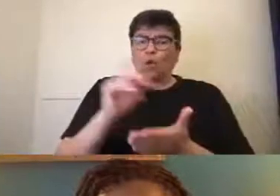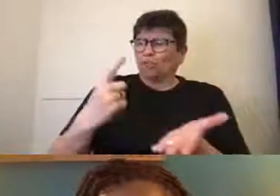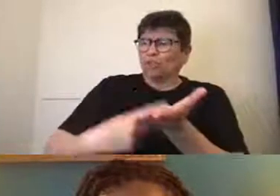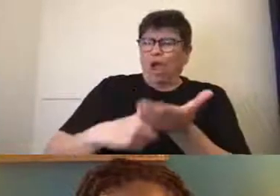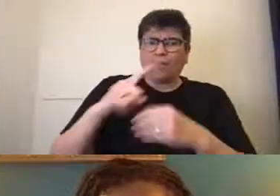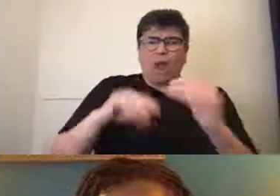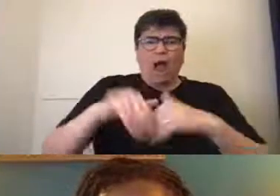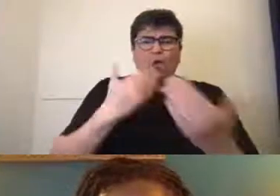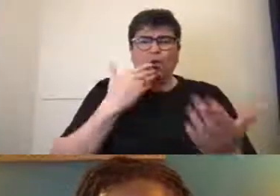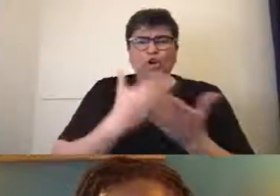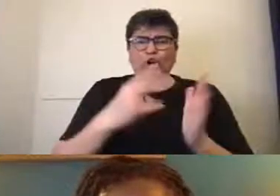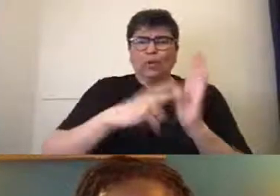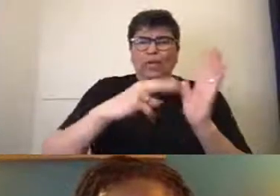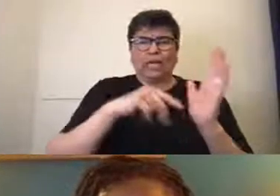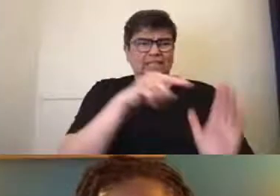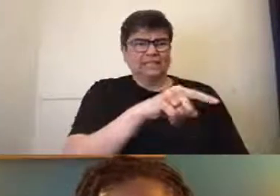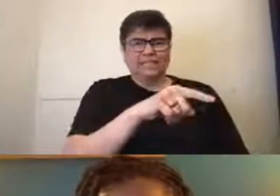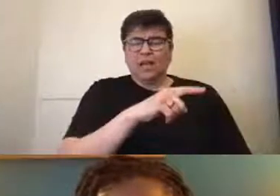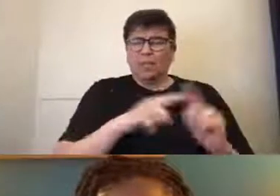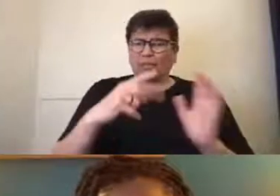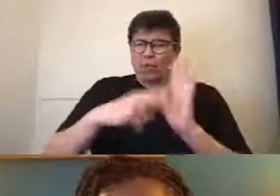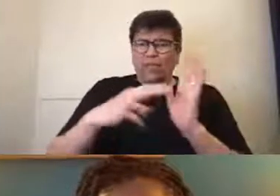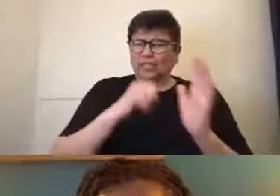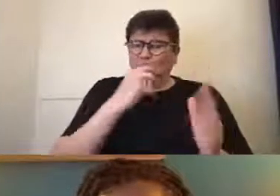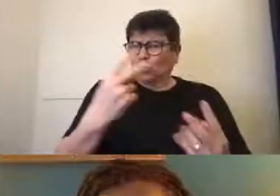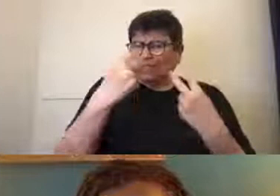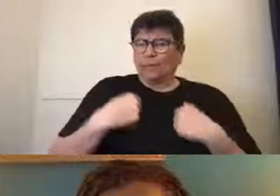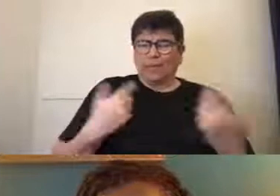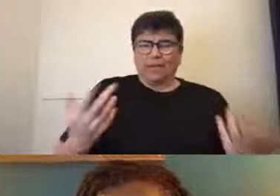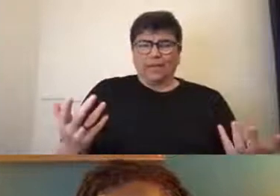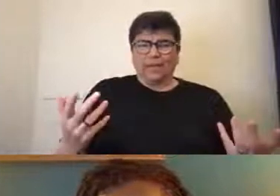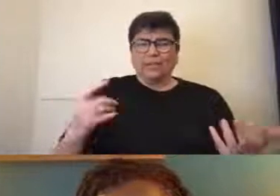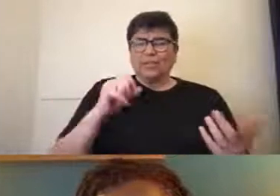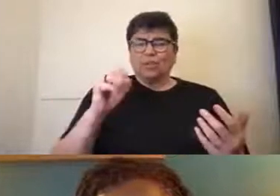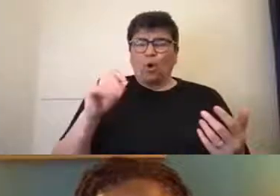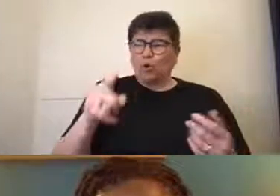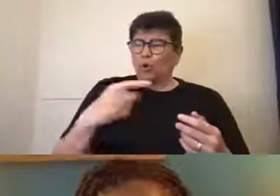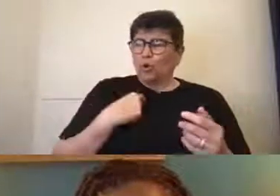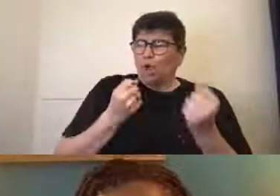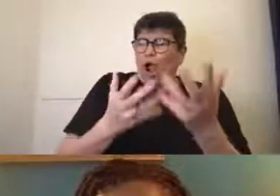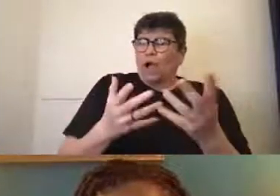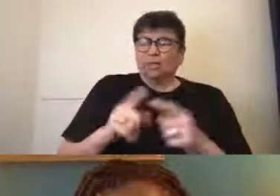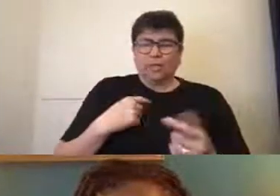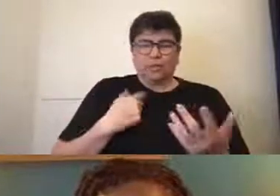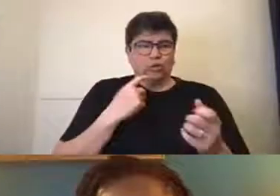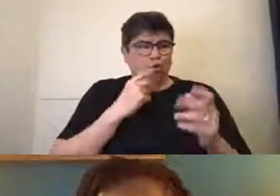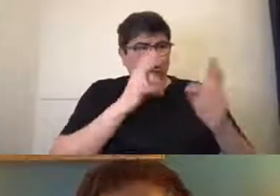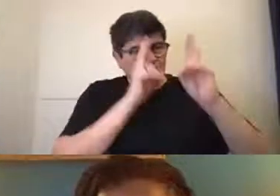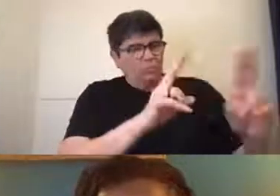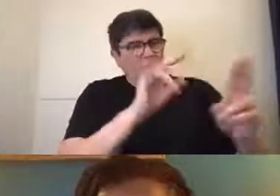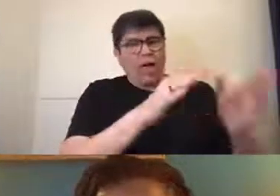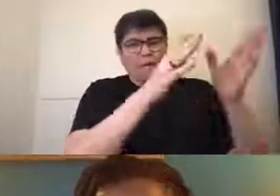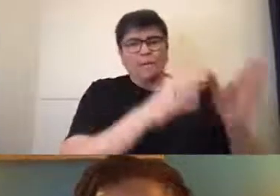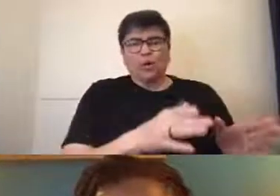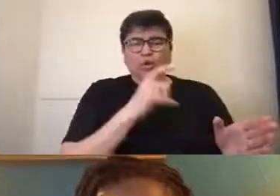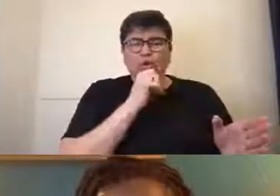how good the readings are, but the readings don't see you. So you incentivizing me to laud this person who